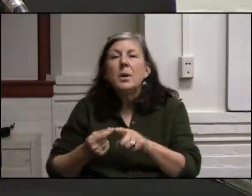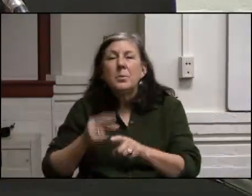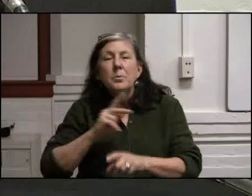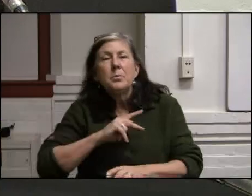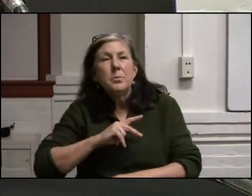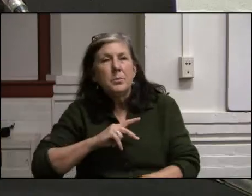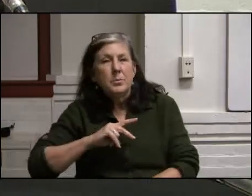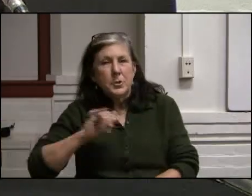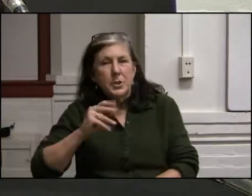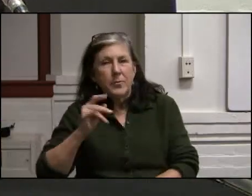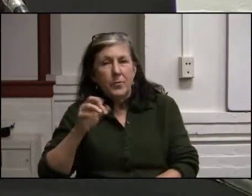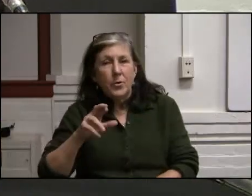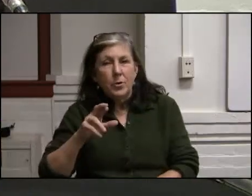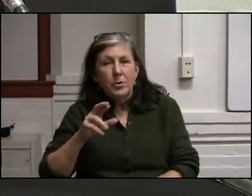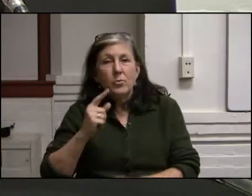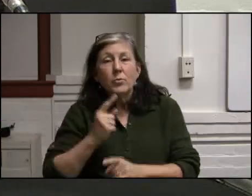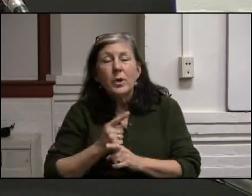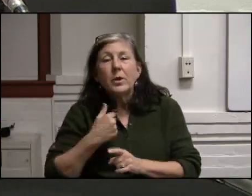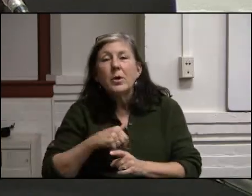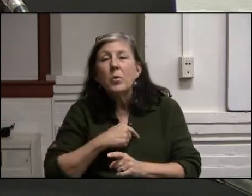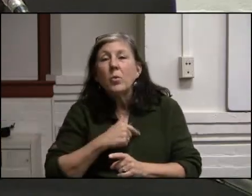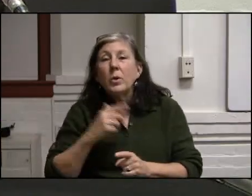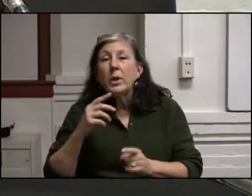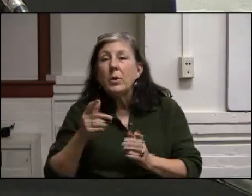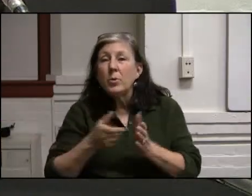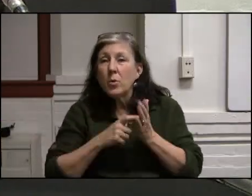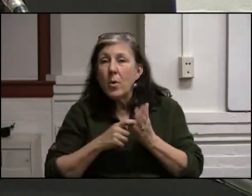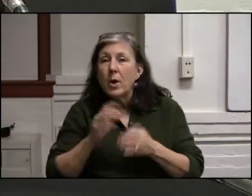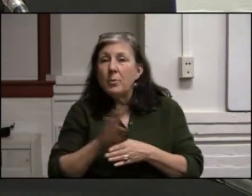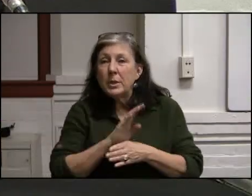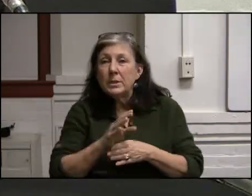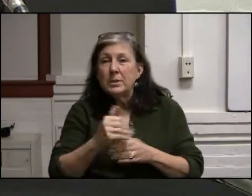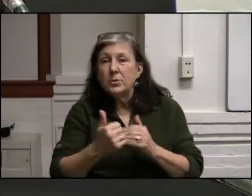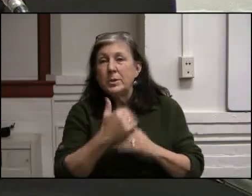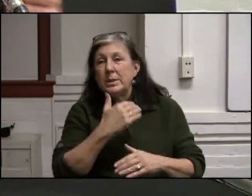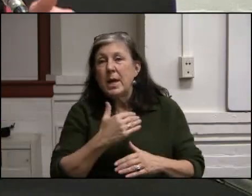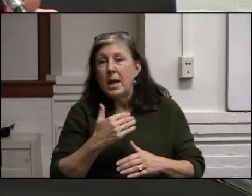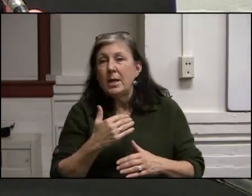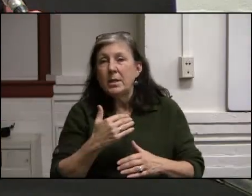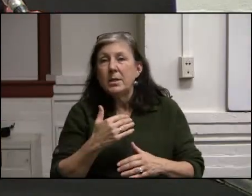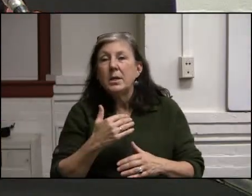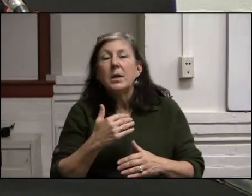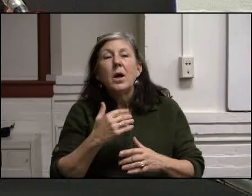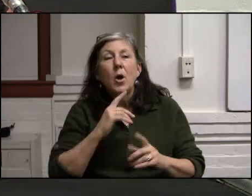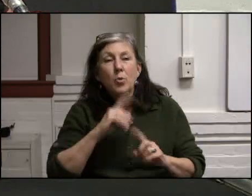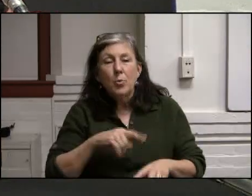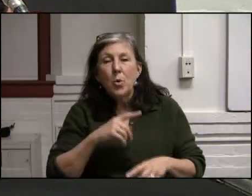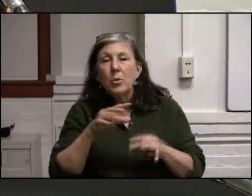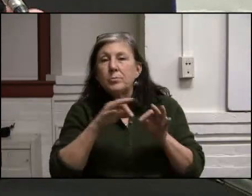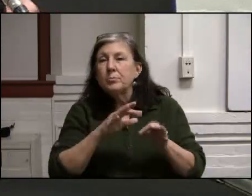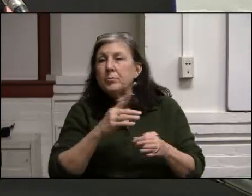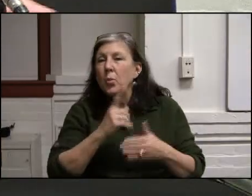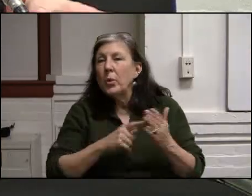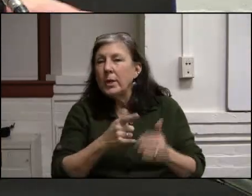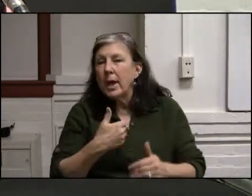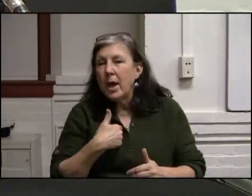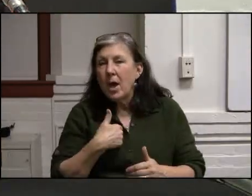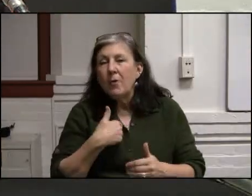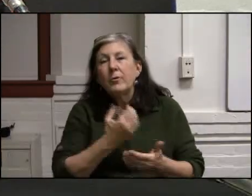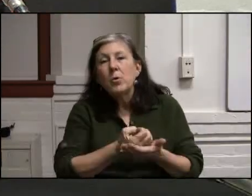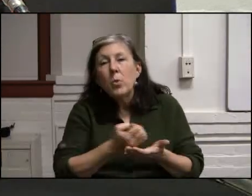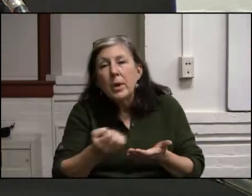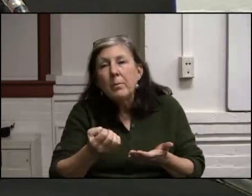So we require businesses to send in an asset report of their equipment and